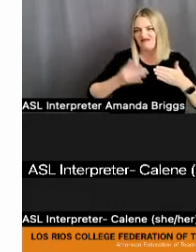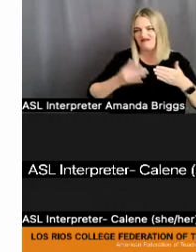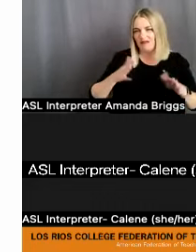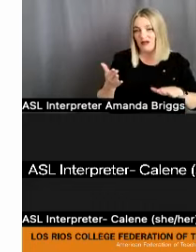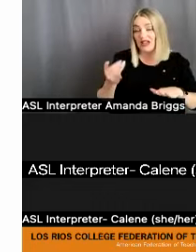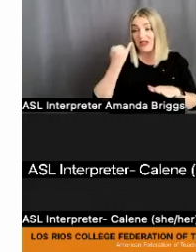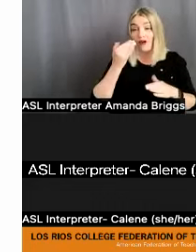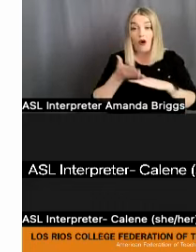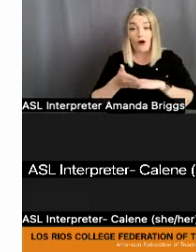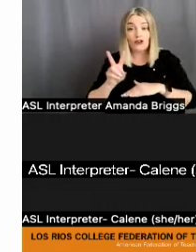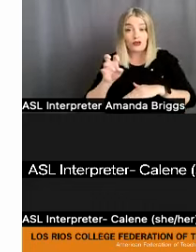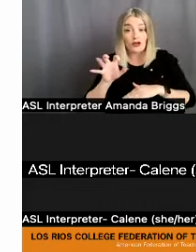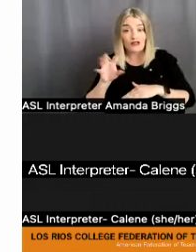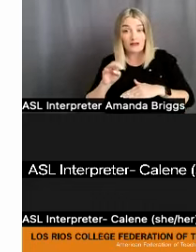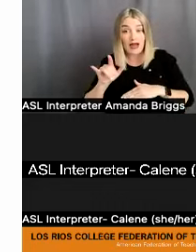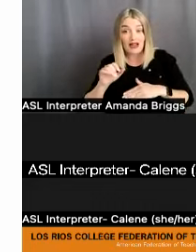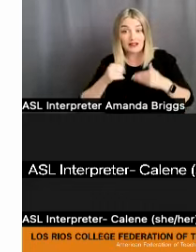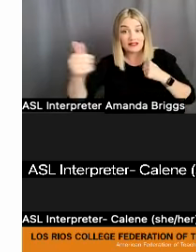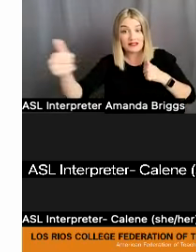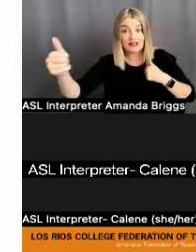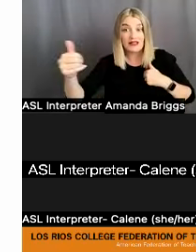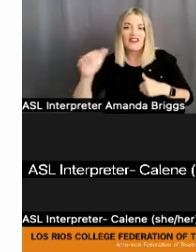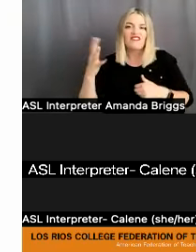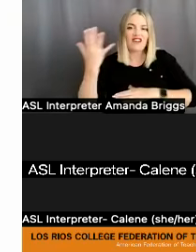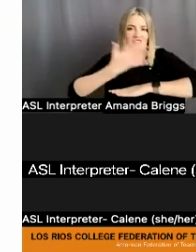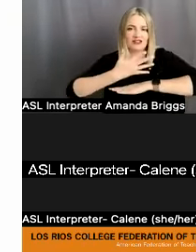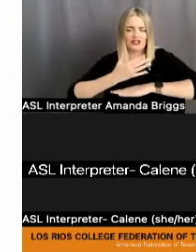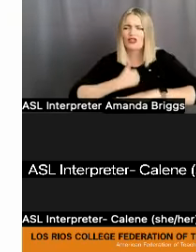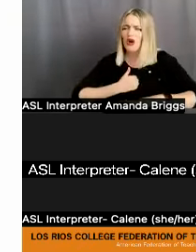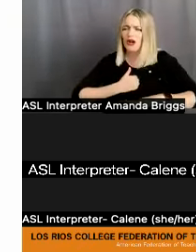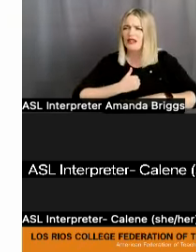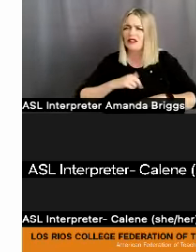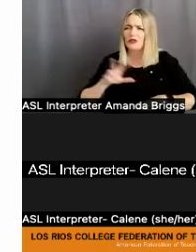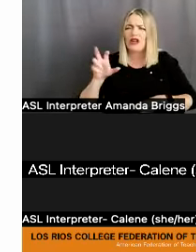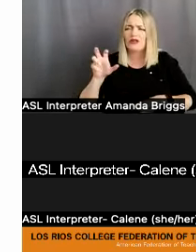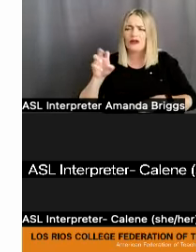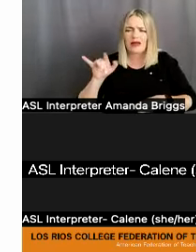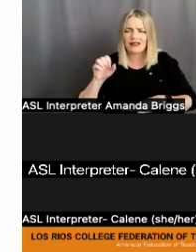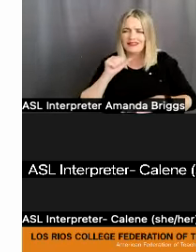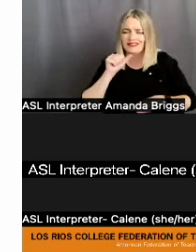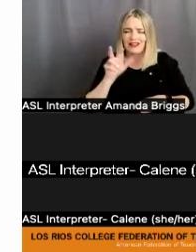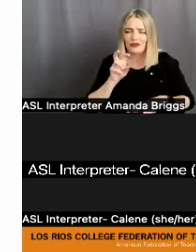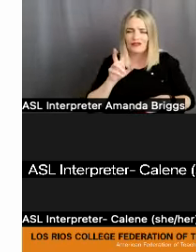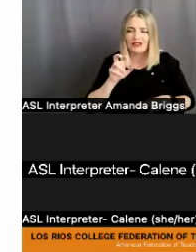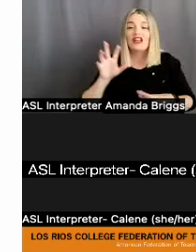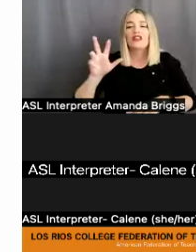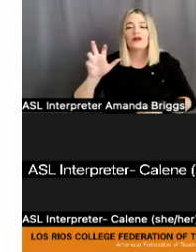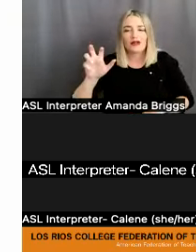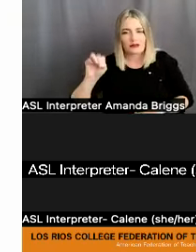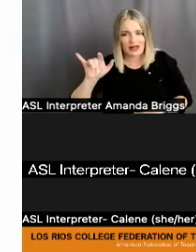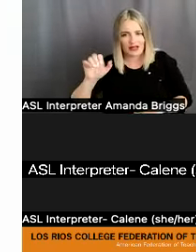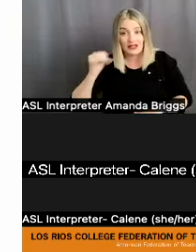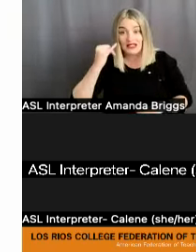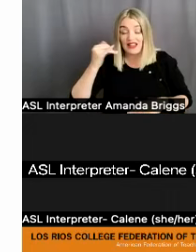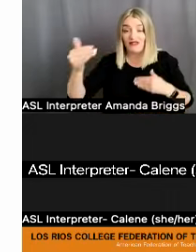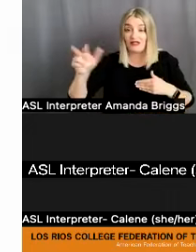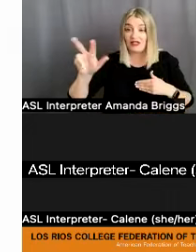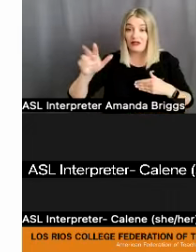from the district office, it is 5 days. Or sorry, it's 300 miles, not 250, it's 300 miles. So within 300 miles,